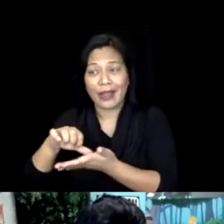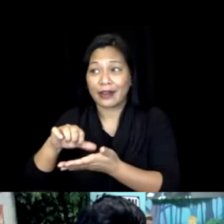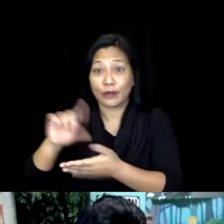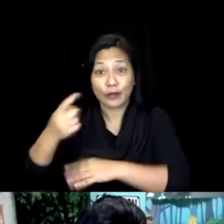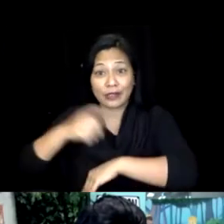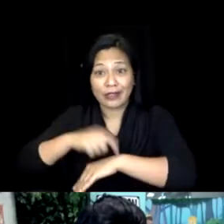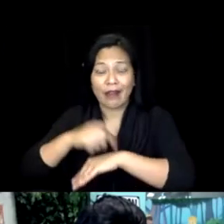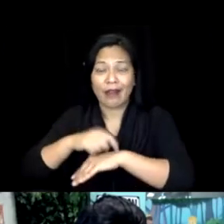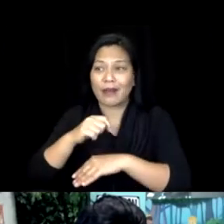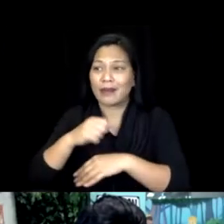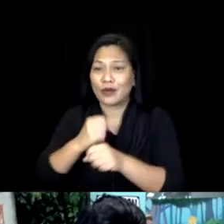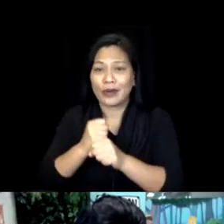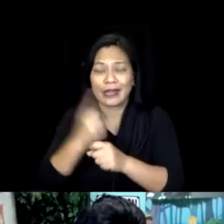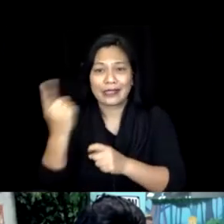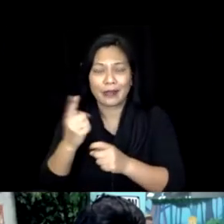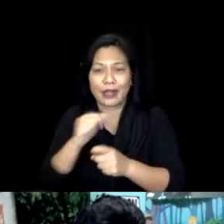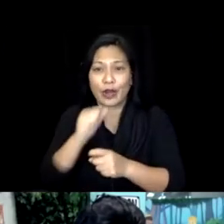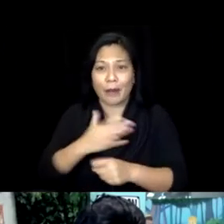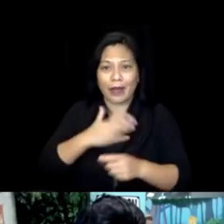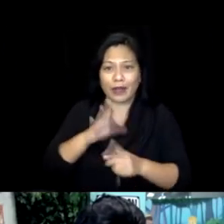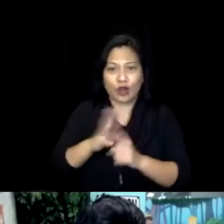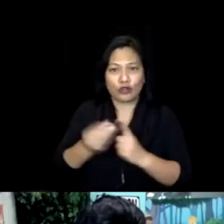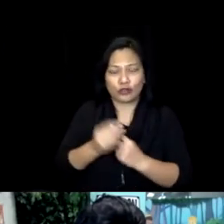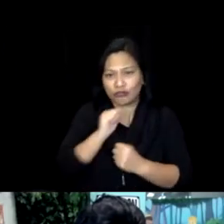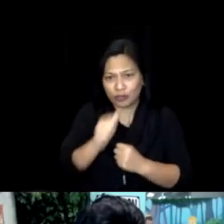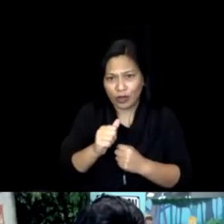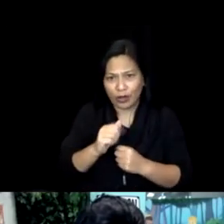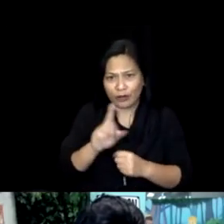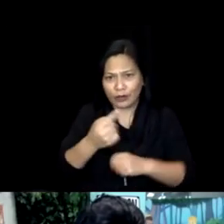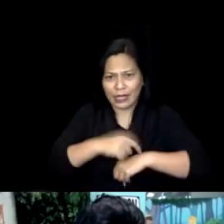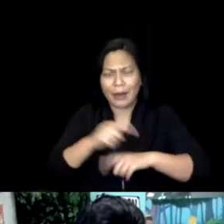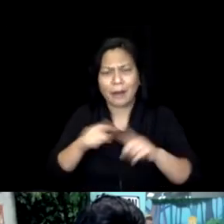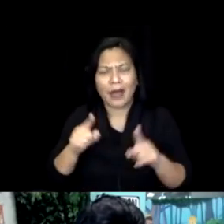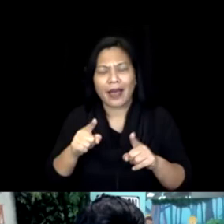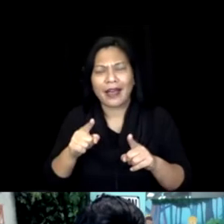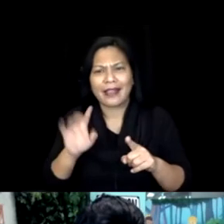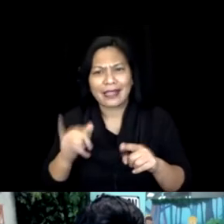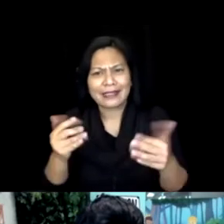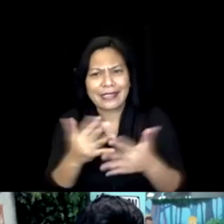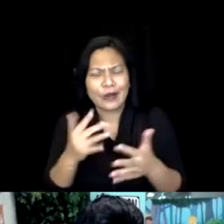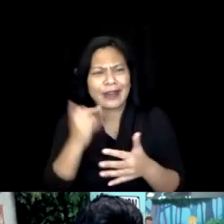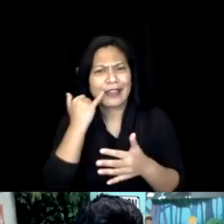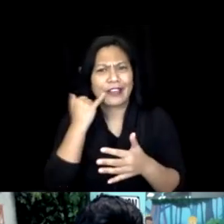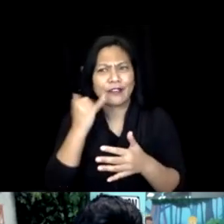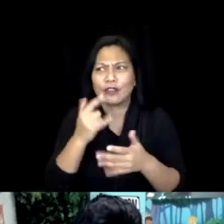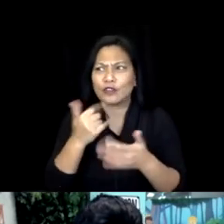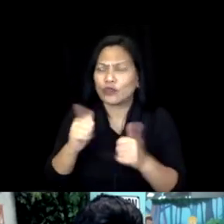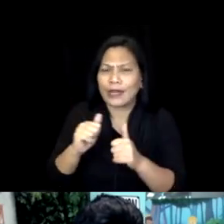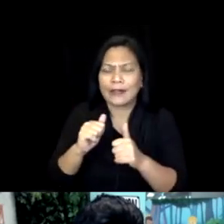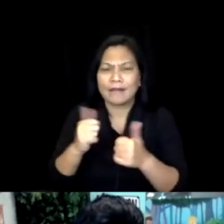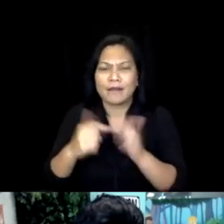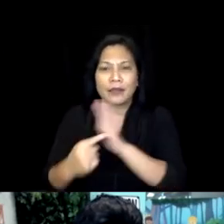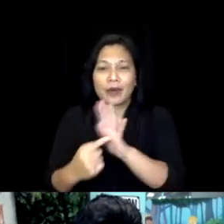going into your own culture, your own family is the scariest place because that's where you feel like you have the most responsibility in